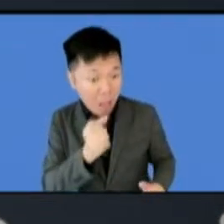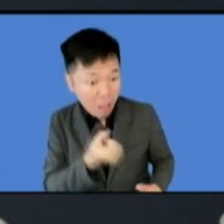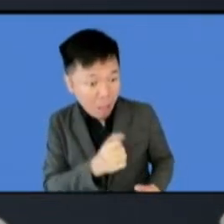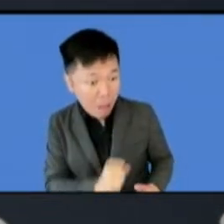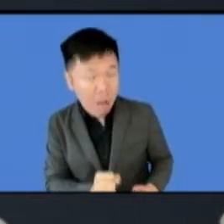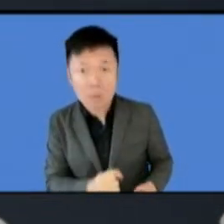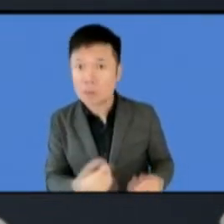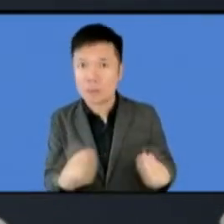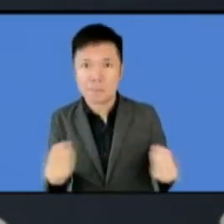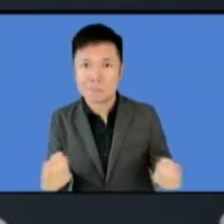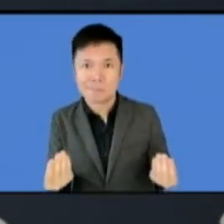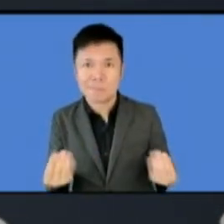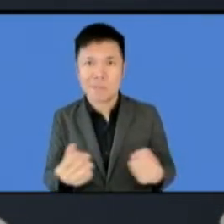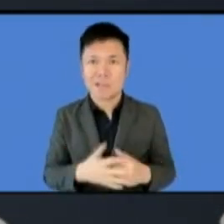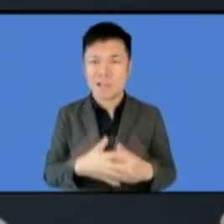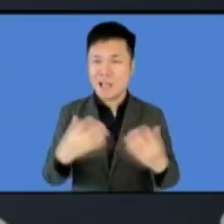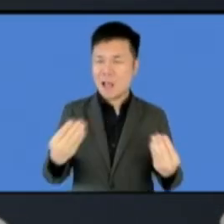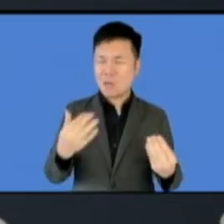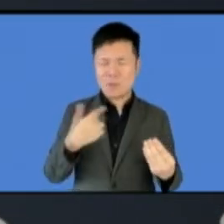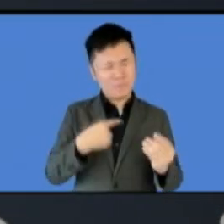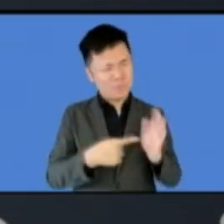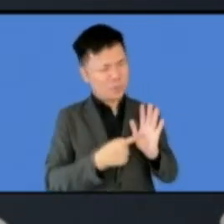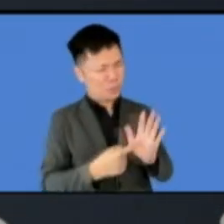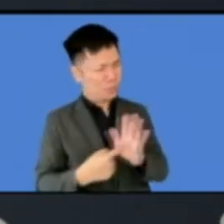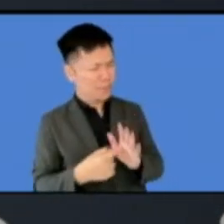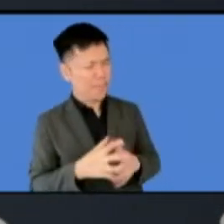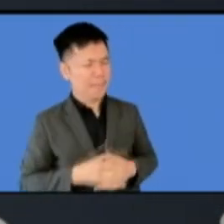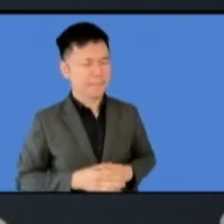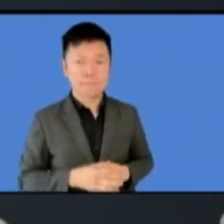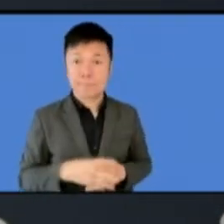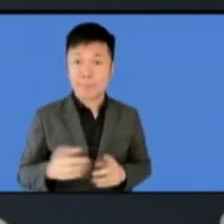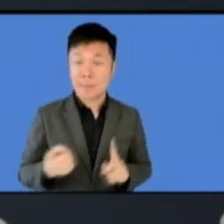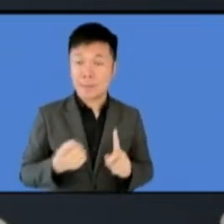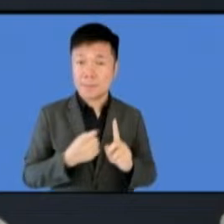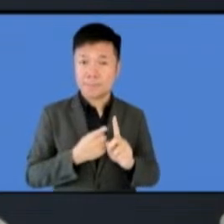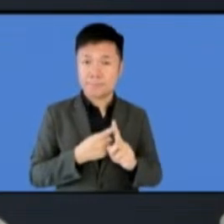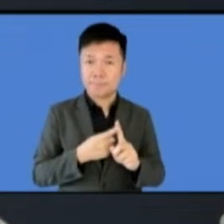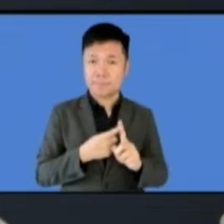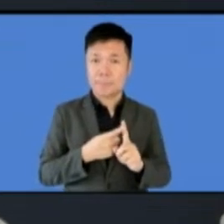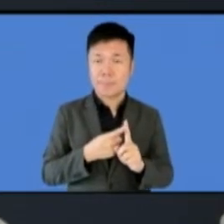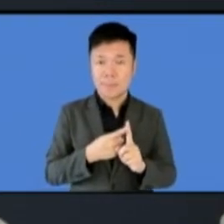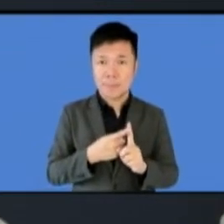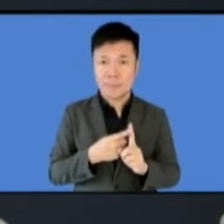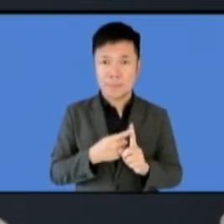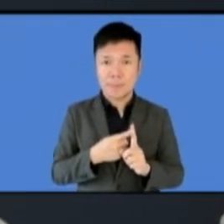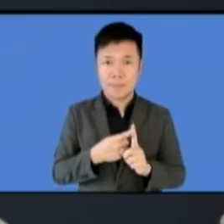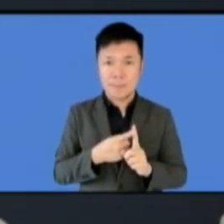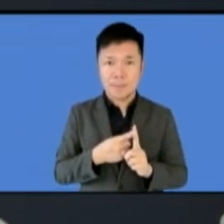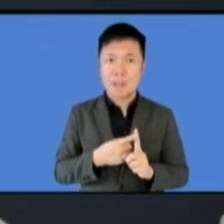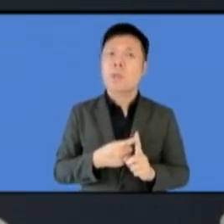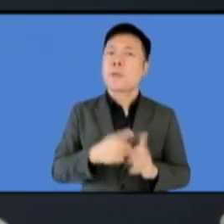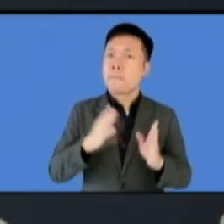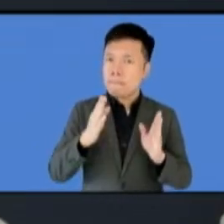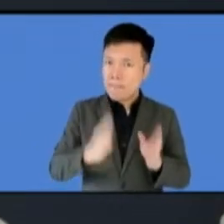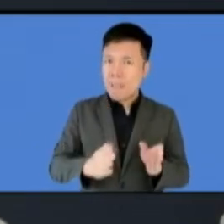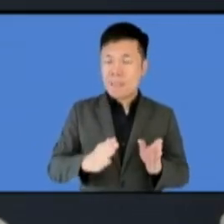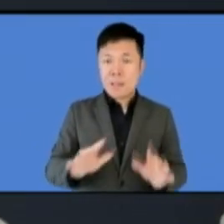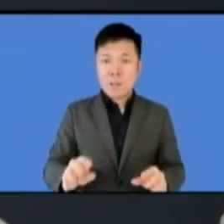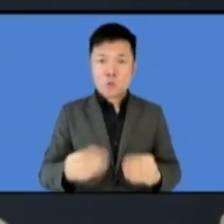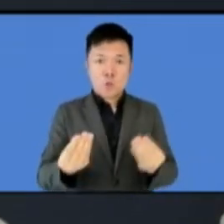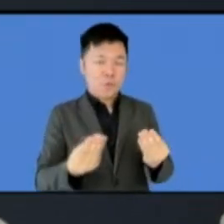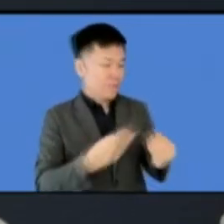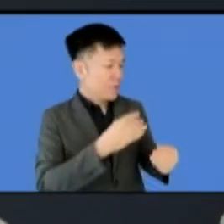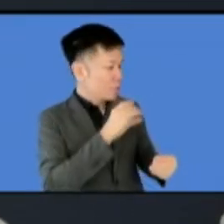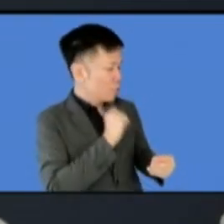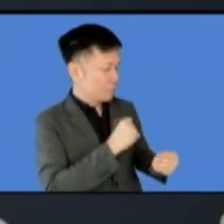and therefore a very cost-effective model. So my first submission will be that make intentional intergenerational as a focus,